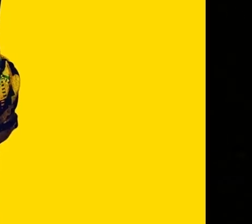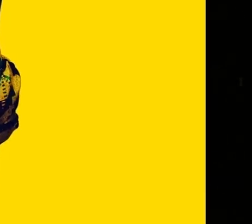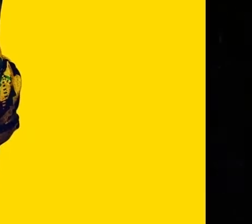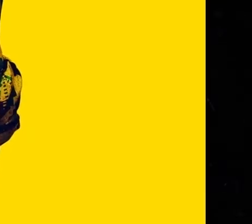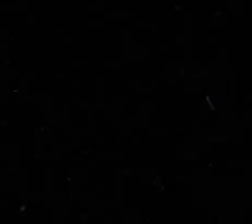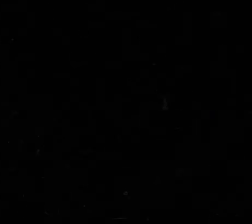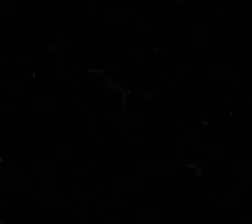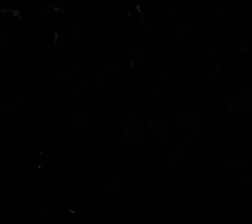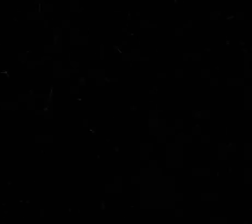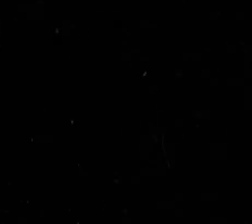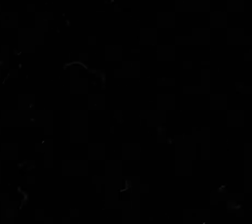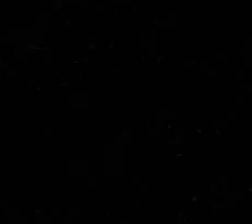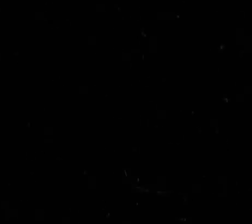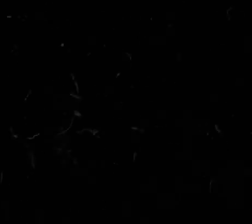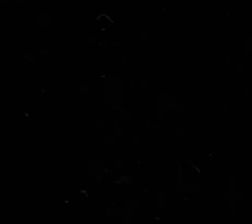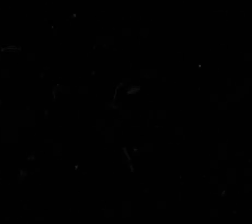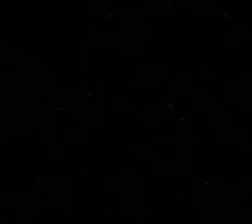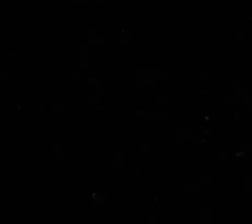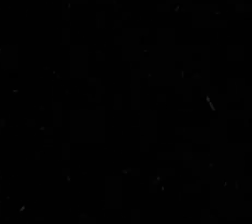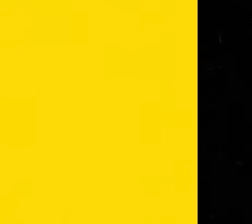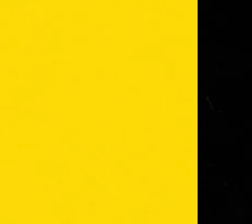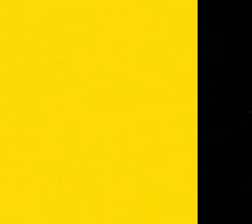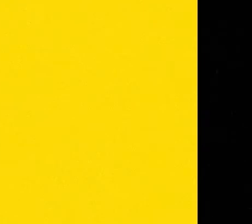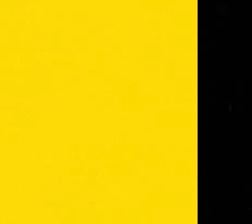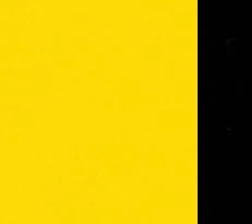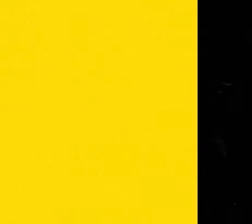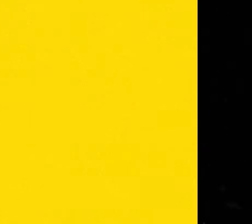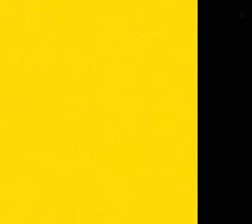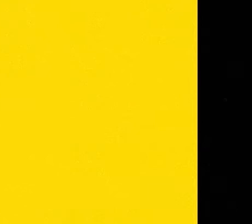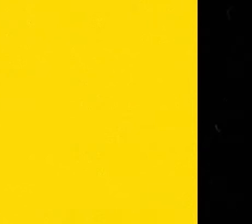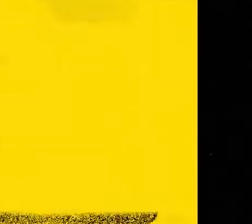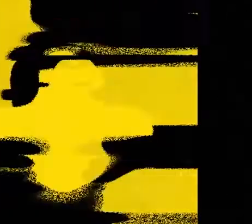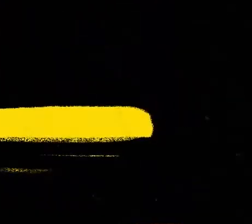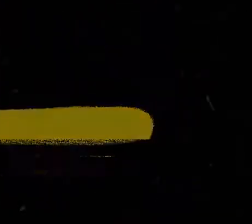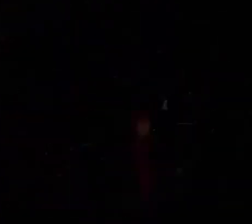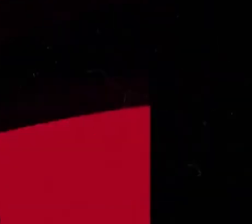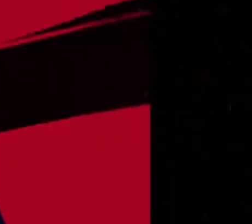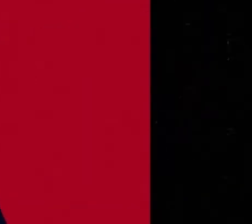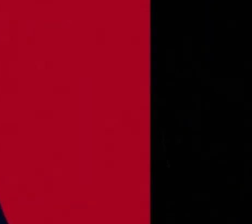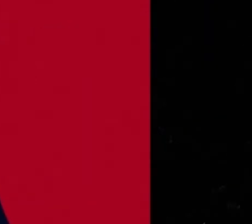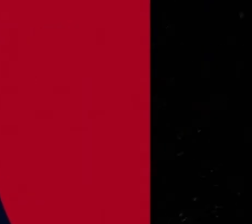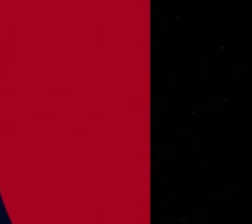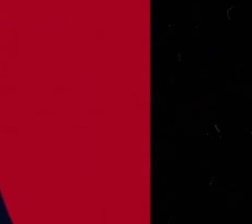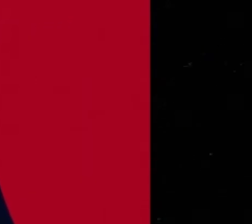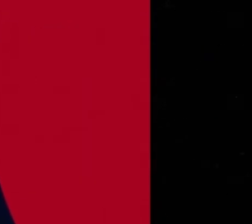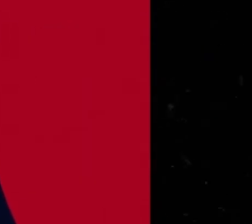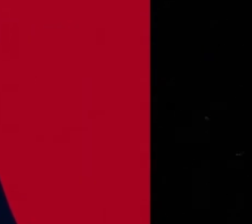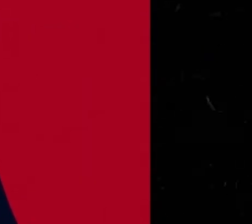where Black femininity is seen, counted, valued, and loved. And that's a political